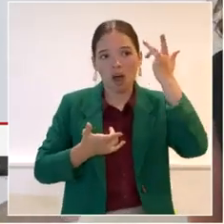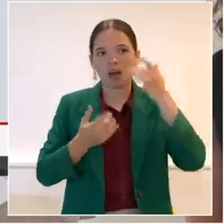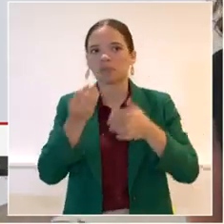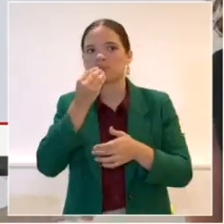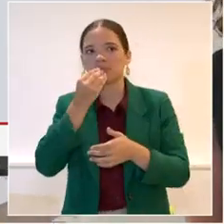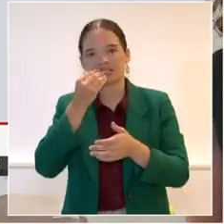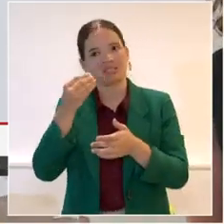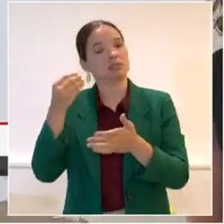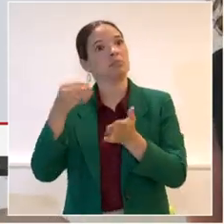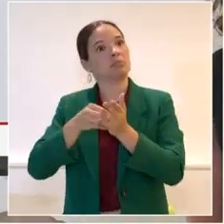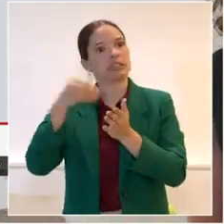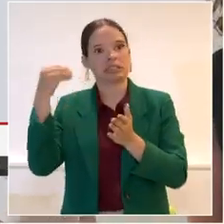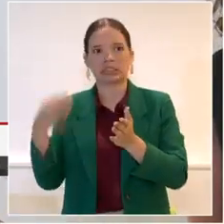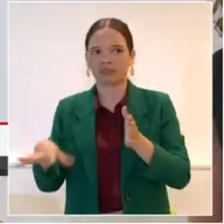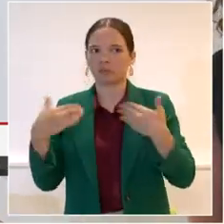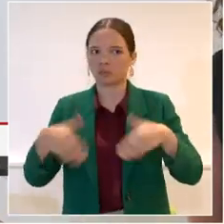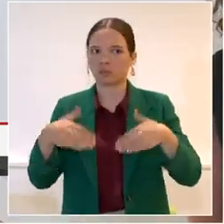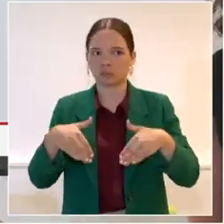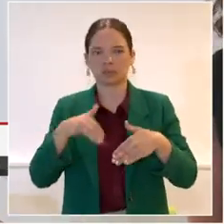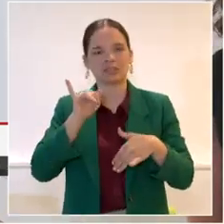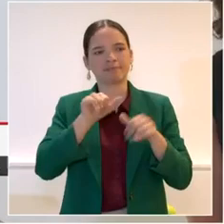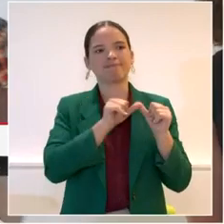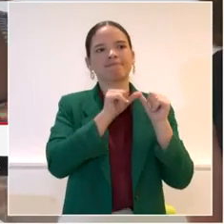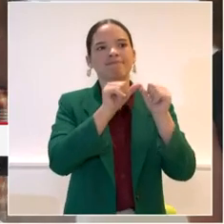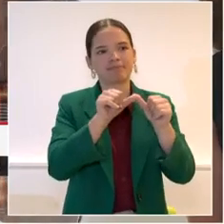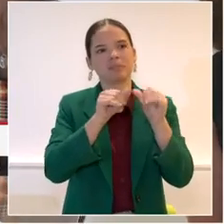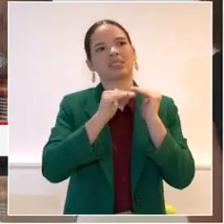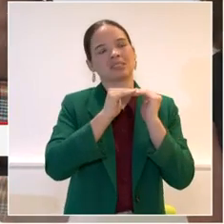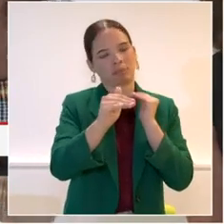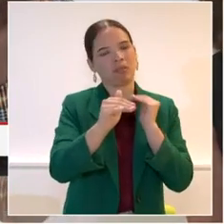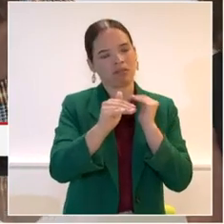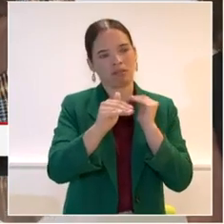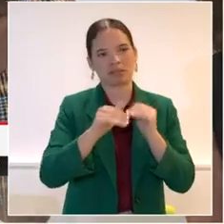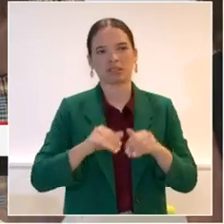with the stability. Maintain it anyway.